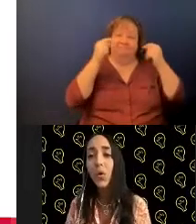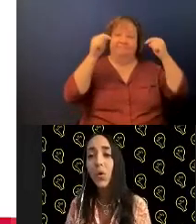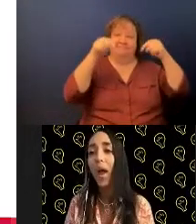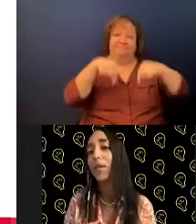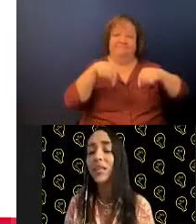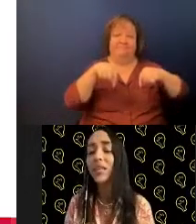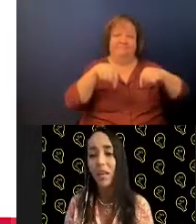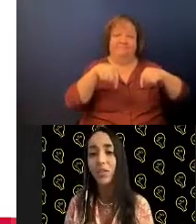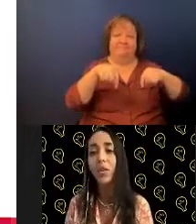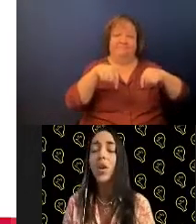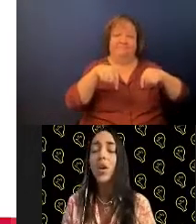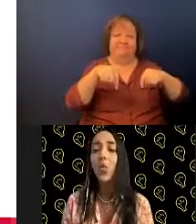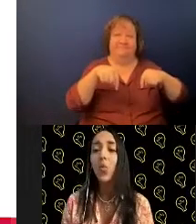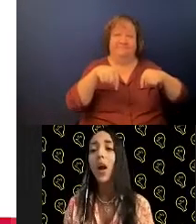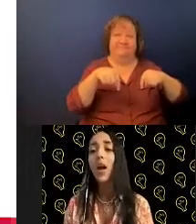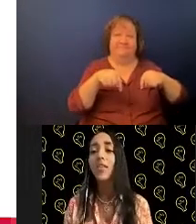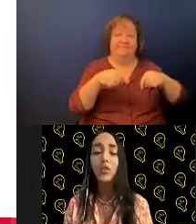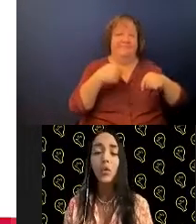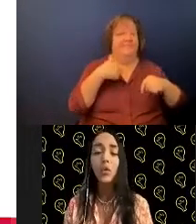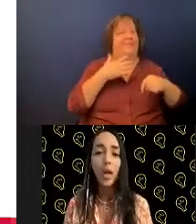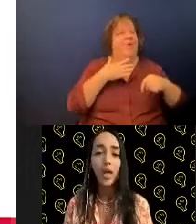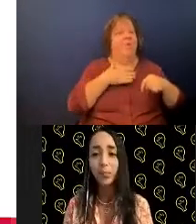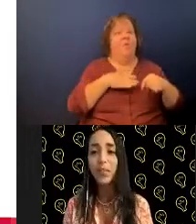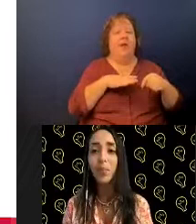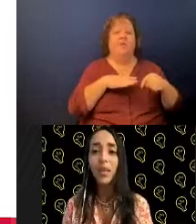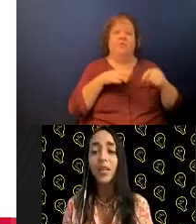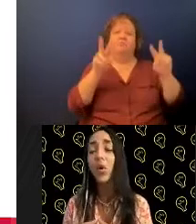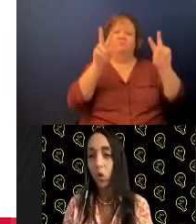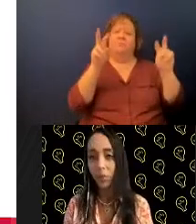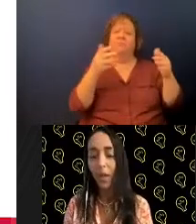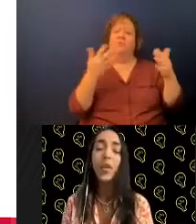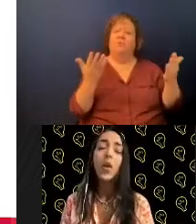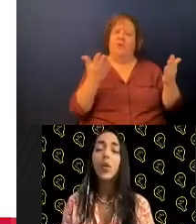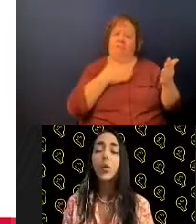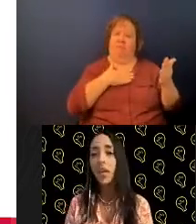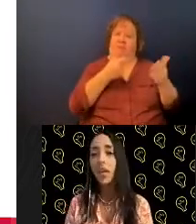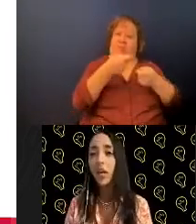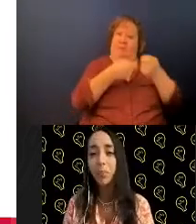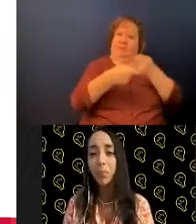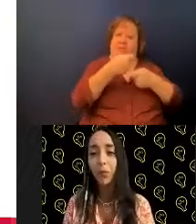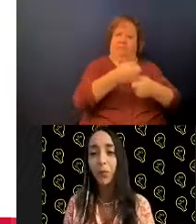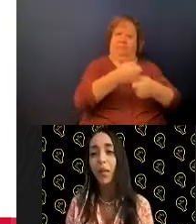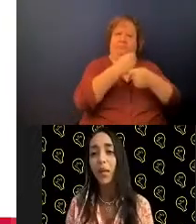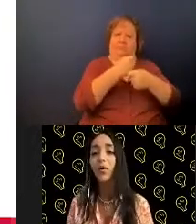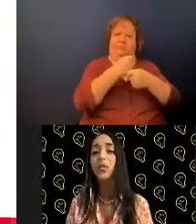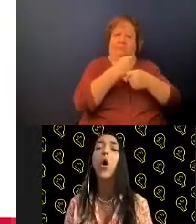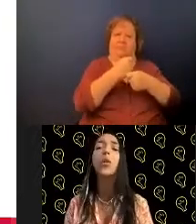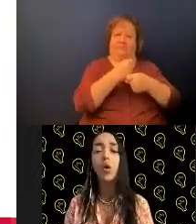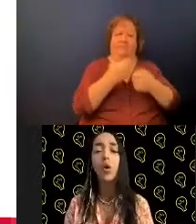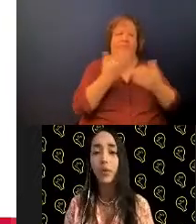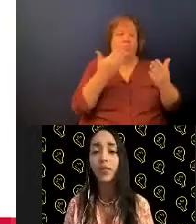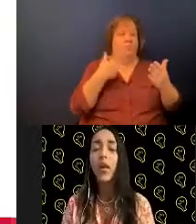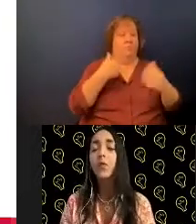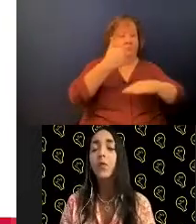do at the Biz Nation. We are a social enterprise based in Colombia. We are an e-learning platform that sells